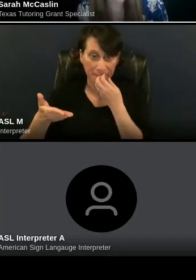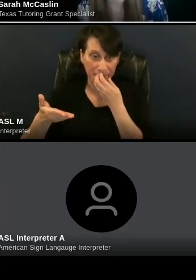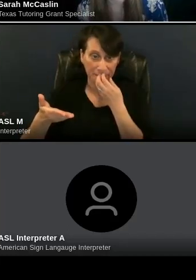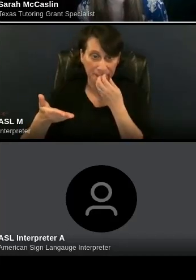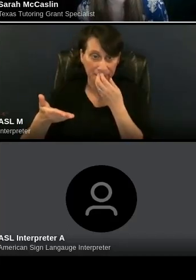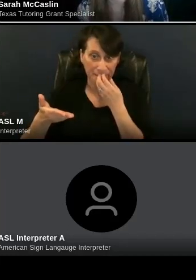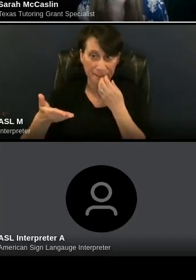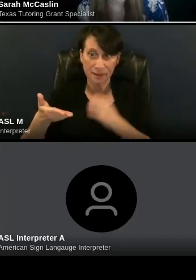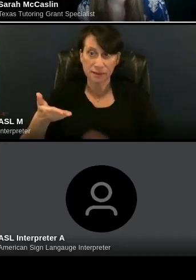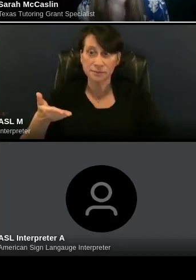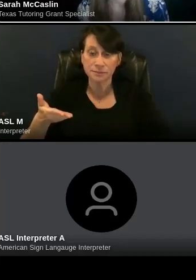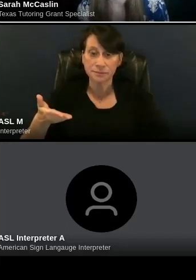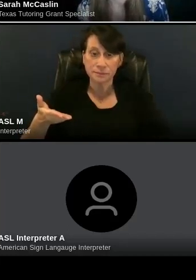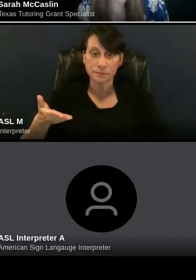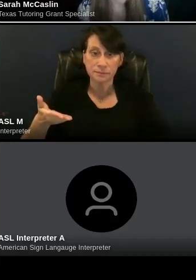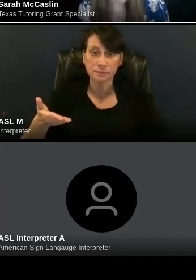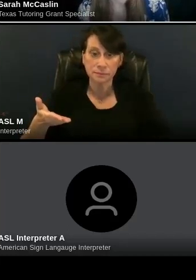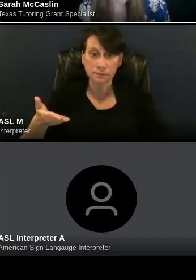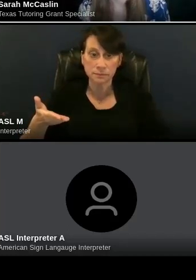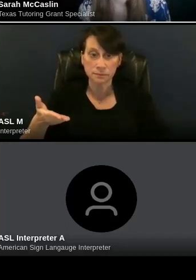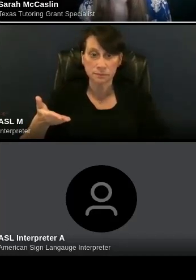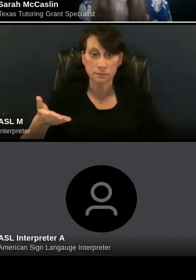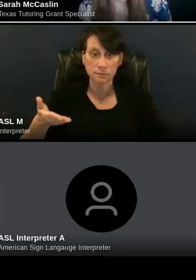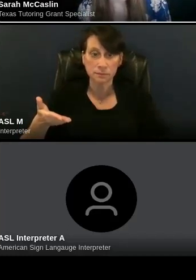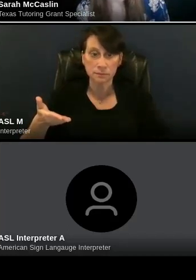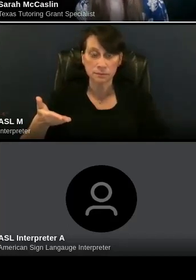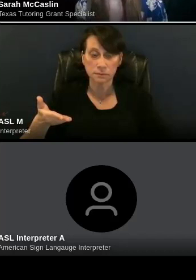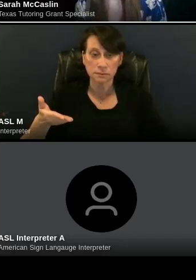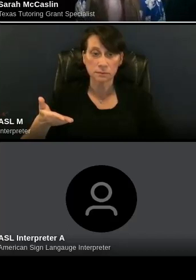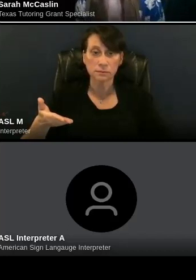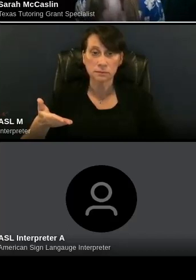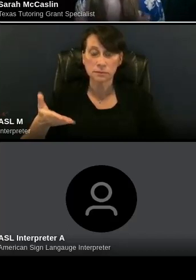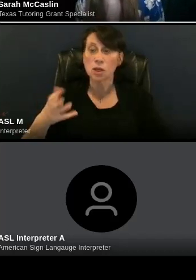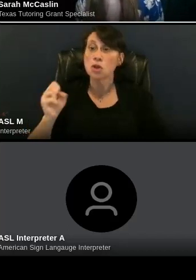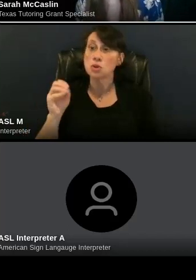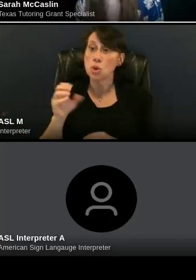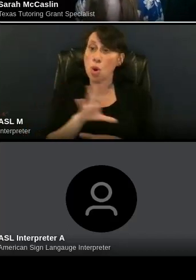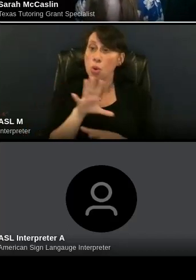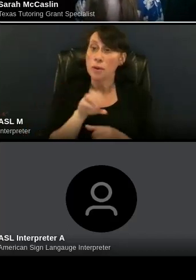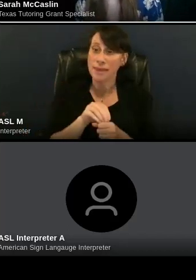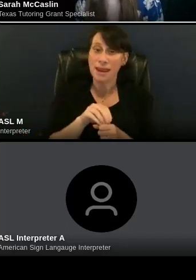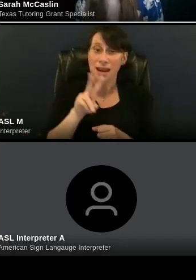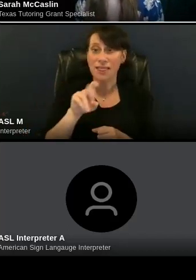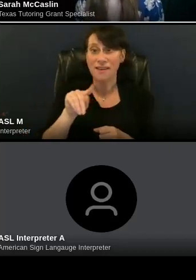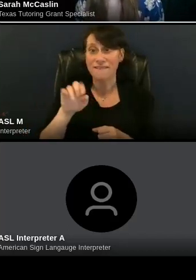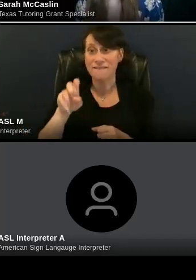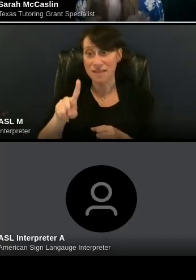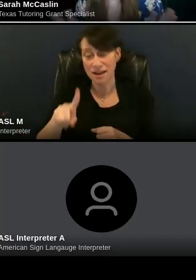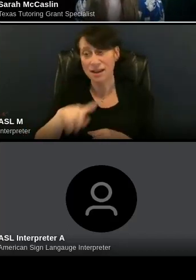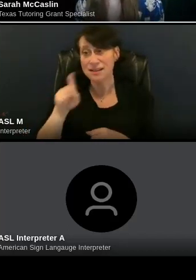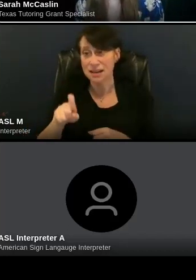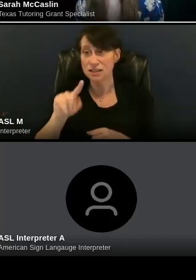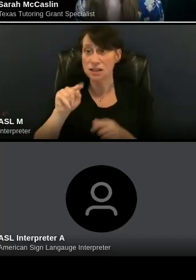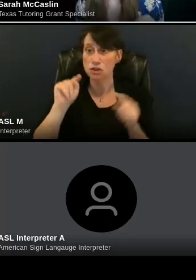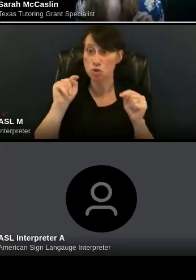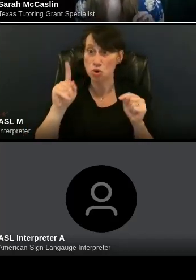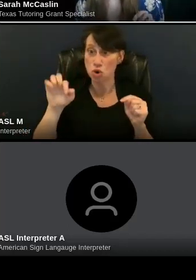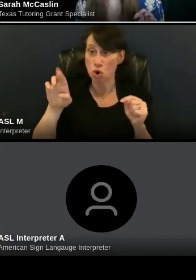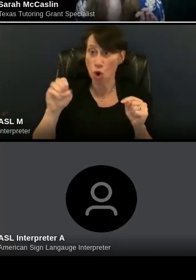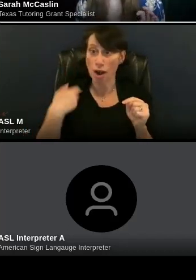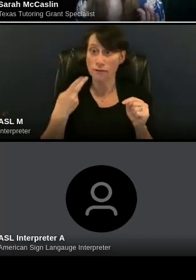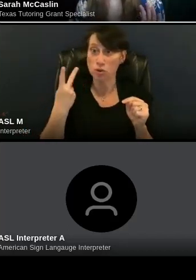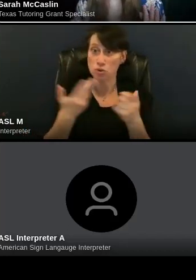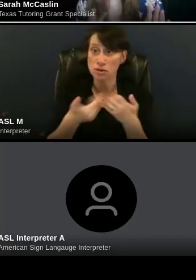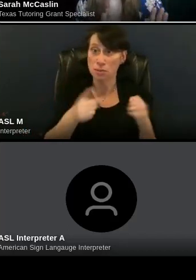costs that are associated with the VTTC. And so within the vetted Texas Tutor Core, there's two separate